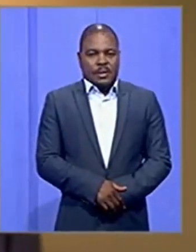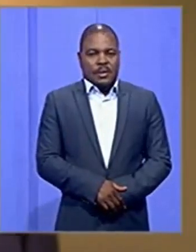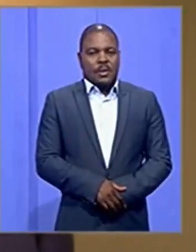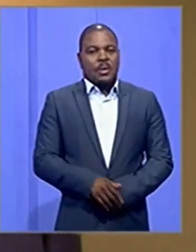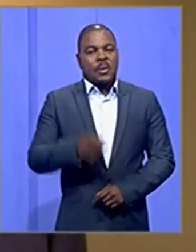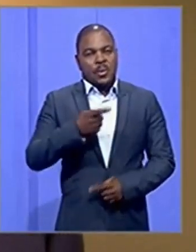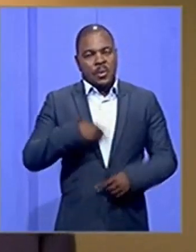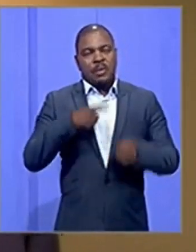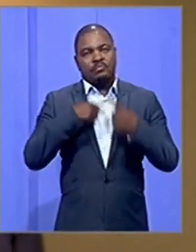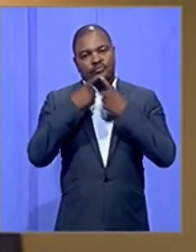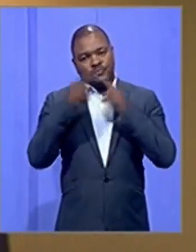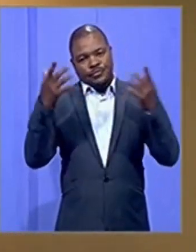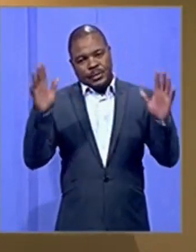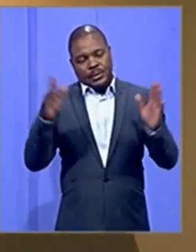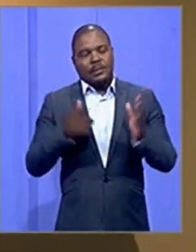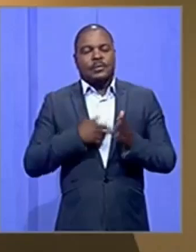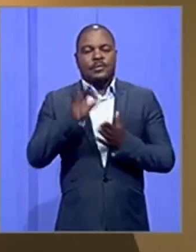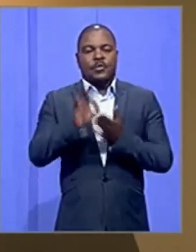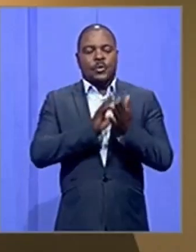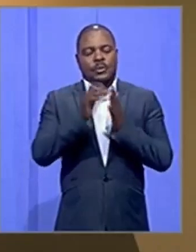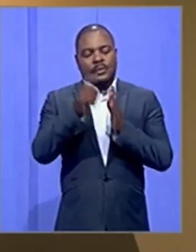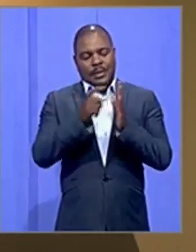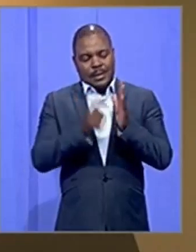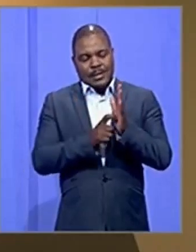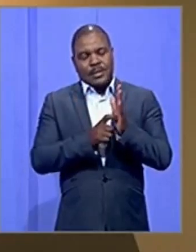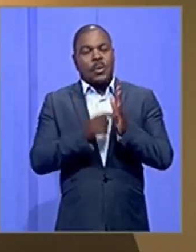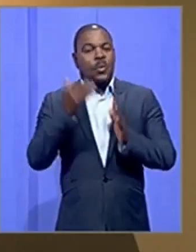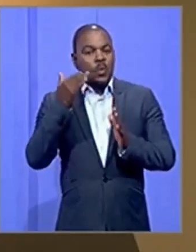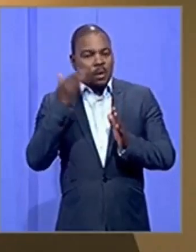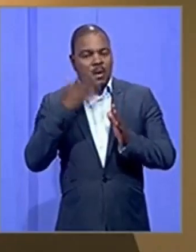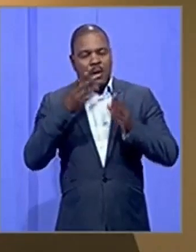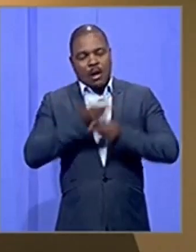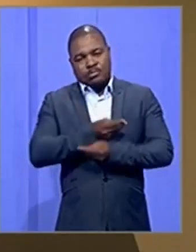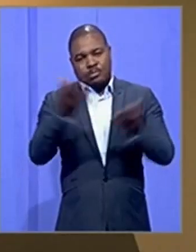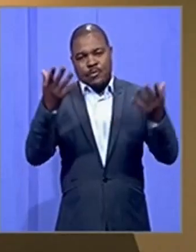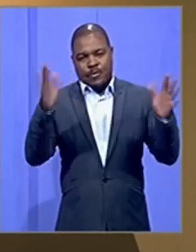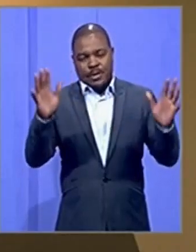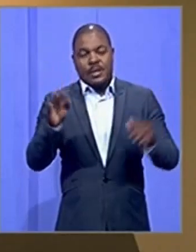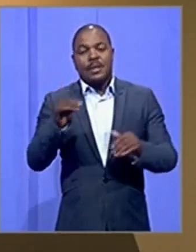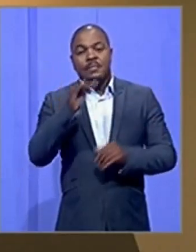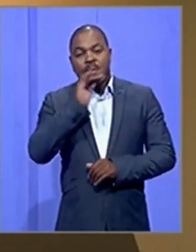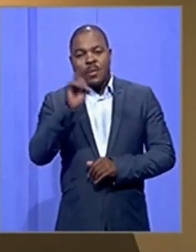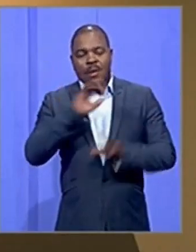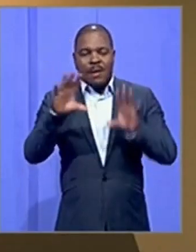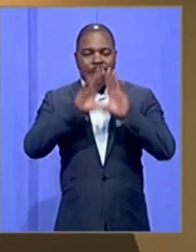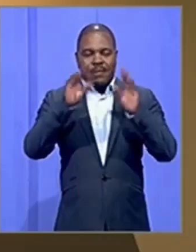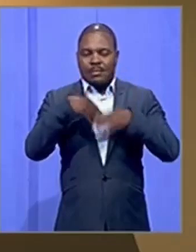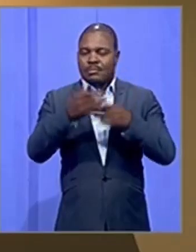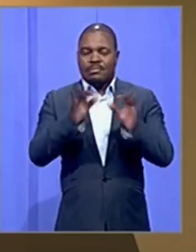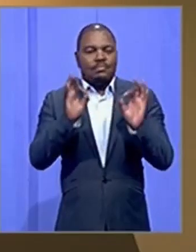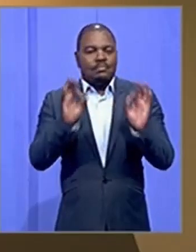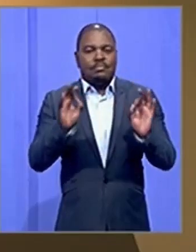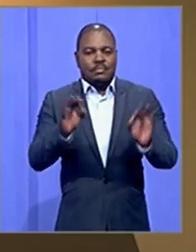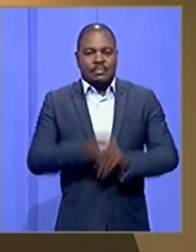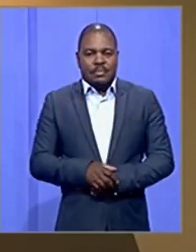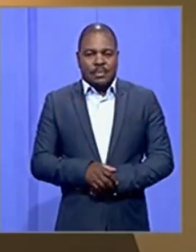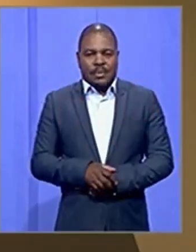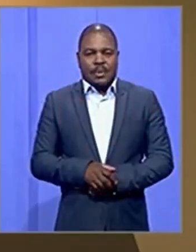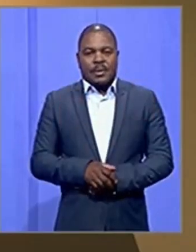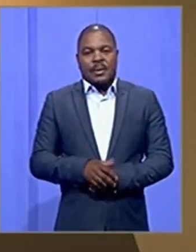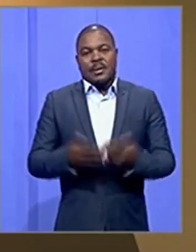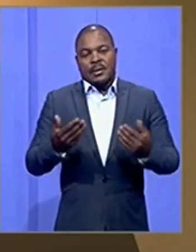the date for elections and the proclamation is now out. It basically means that it's all systems go. The country